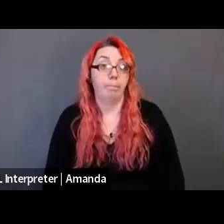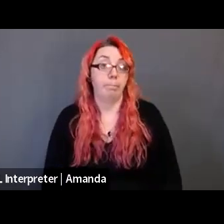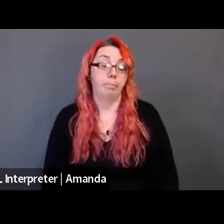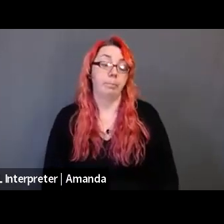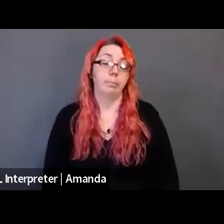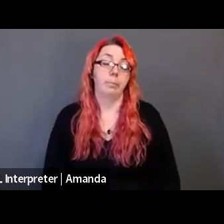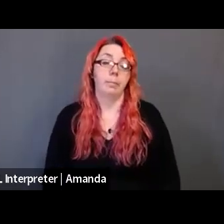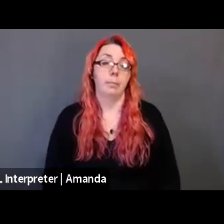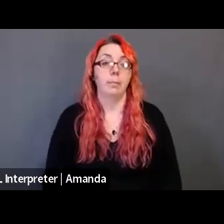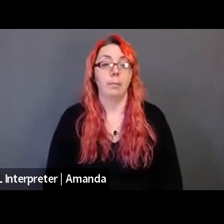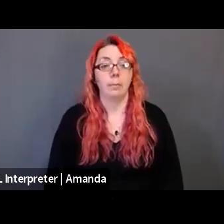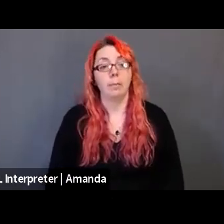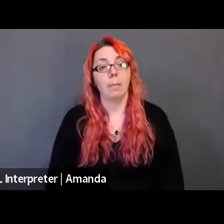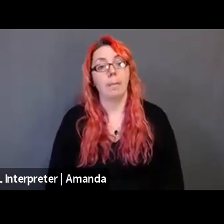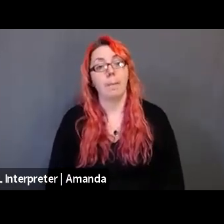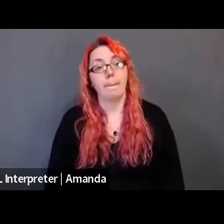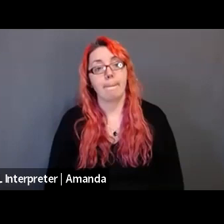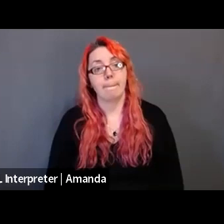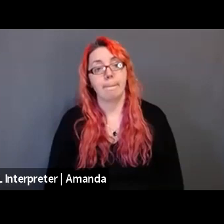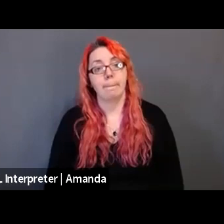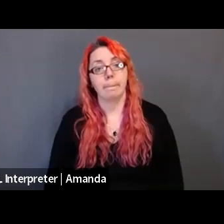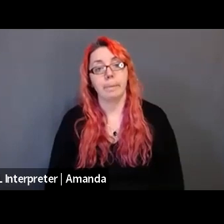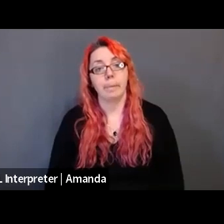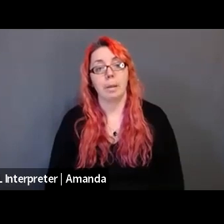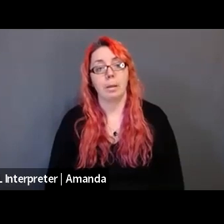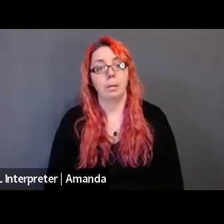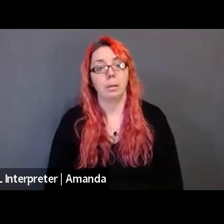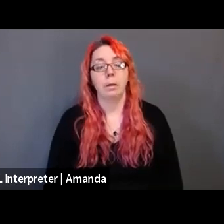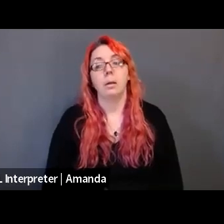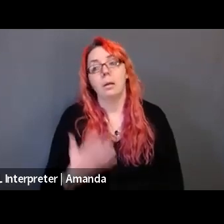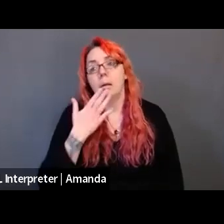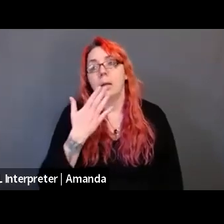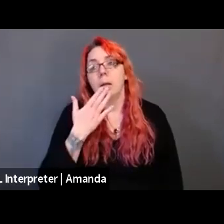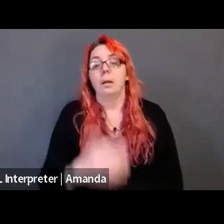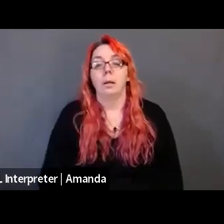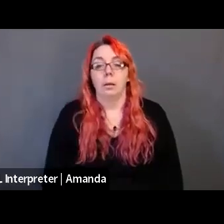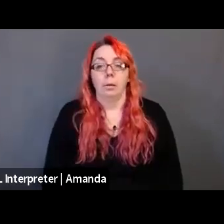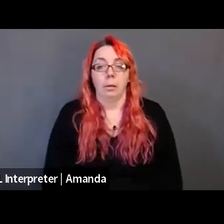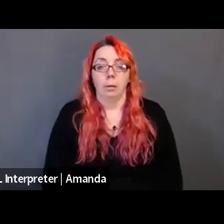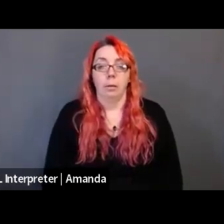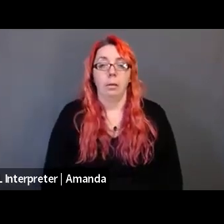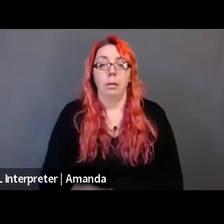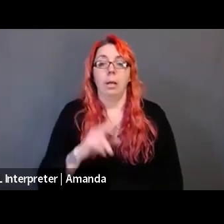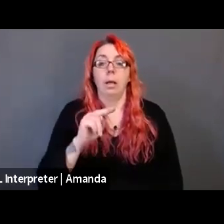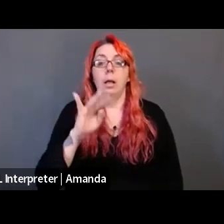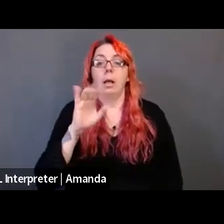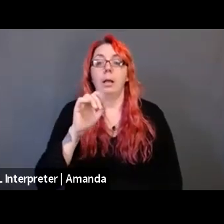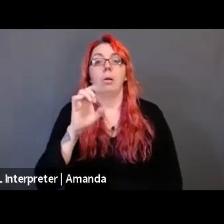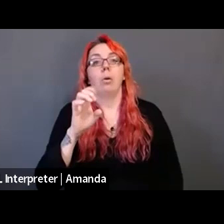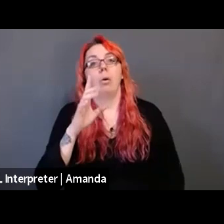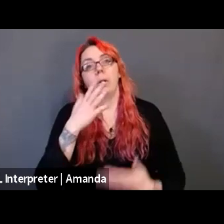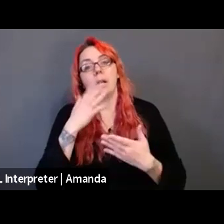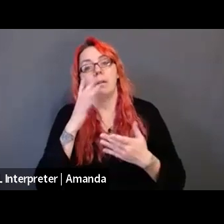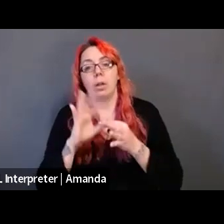Look for solutions for their situation. Thank you. And Nicole, thank you for. Douglas, sorry, it's Go ahead.